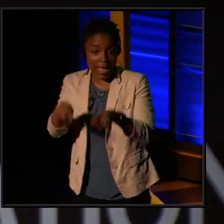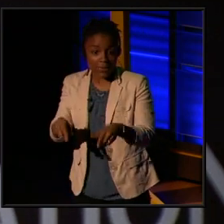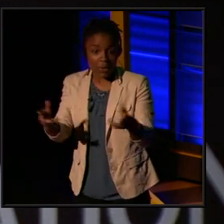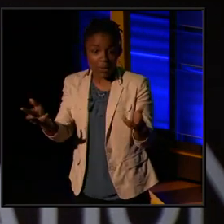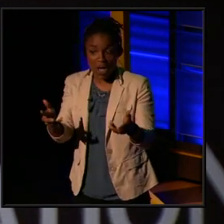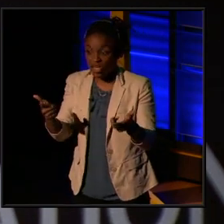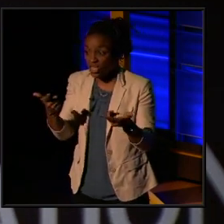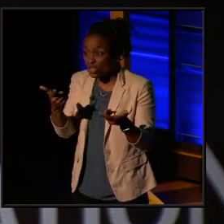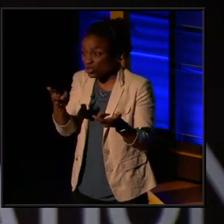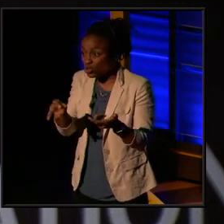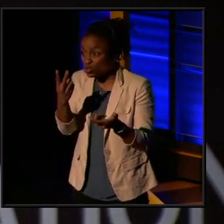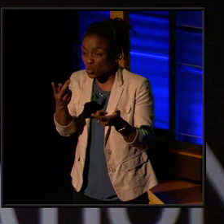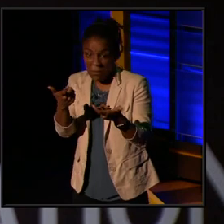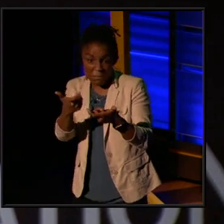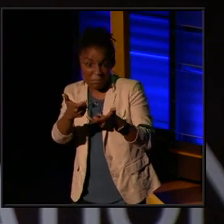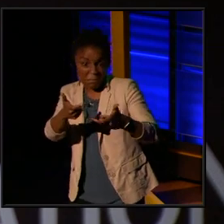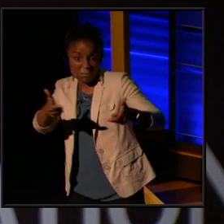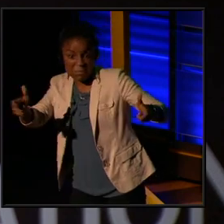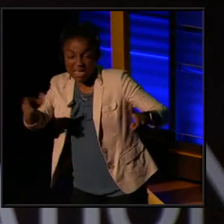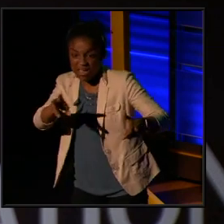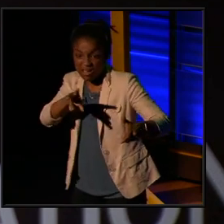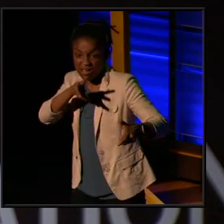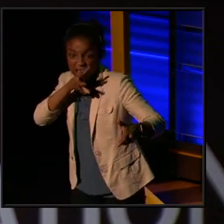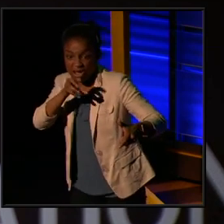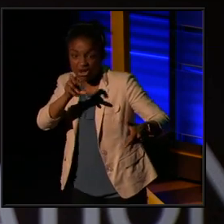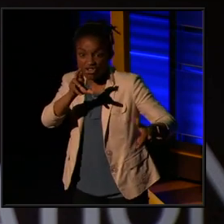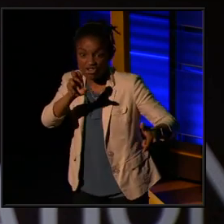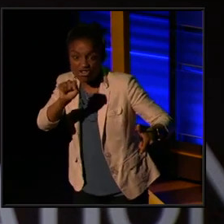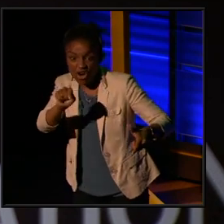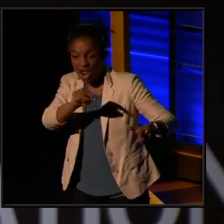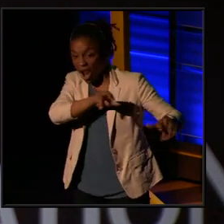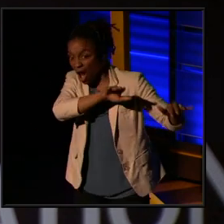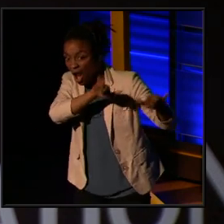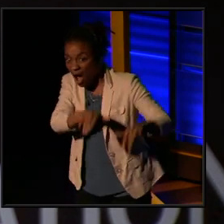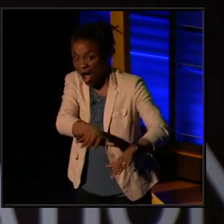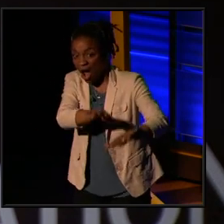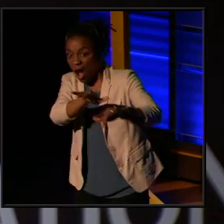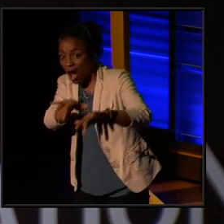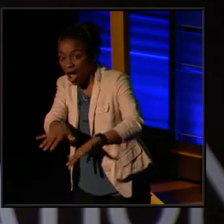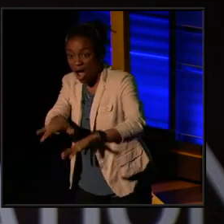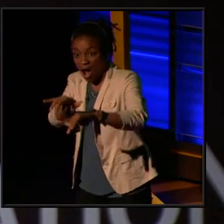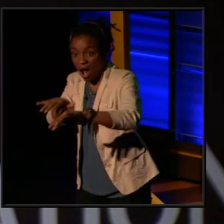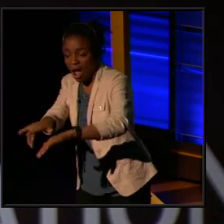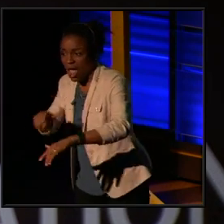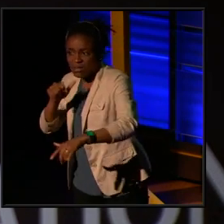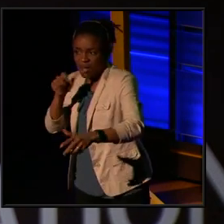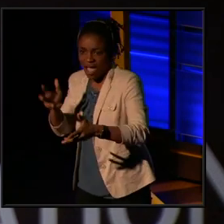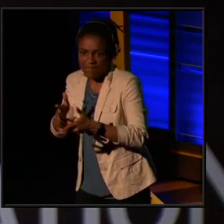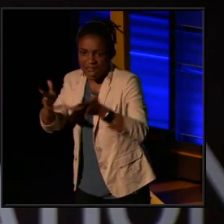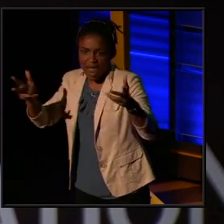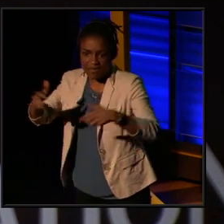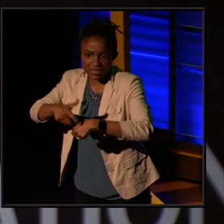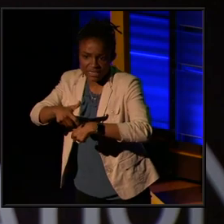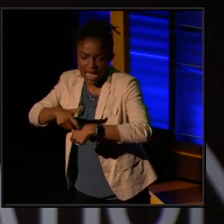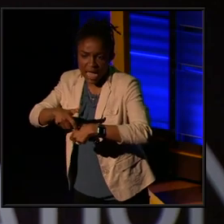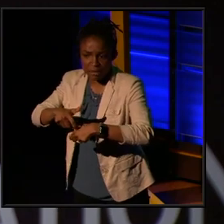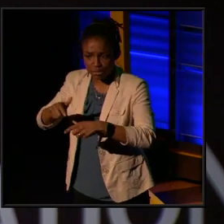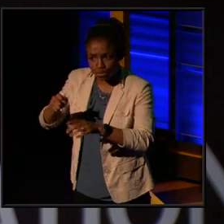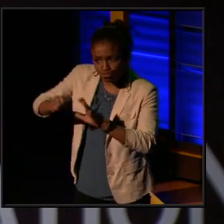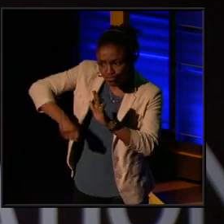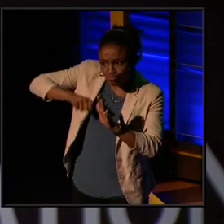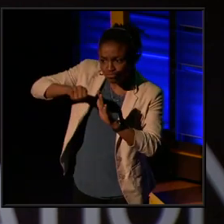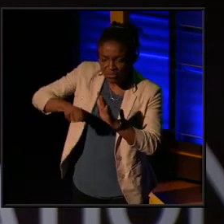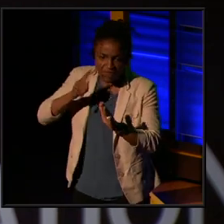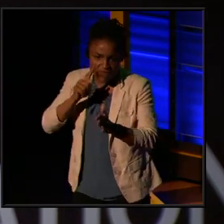coming up. So we only have such a small window of time when we can get in and film in clear water. So on one side, it's